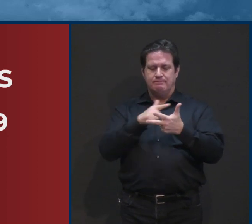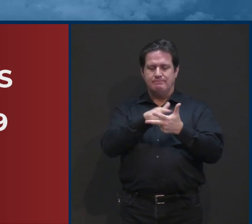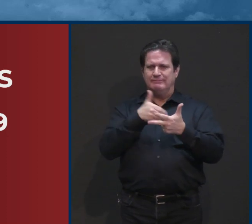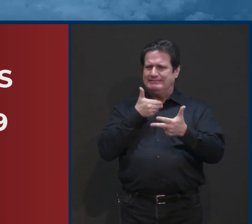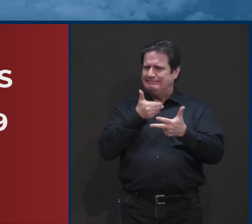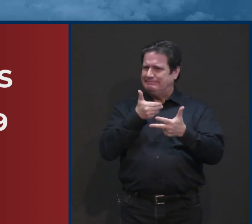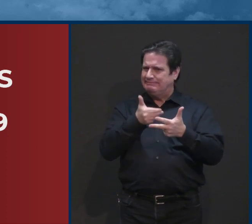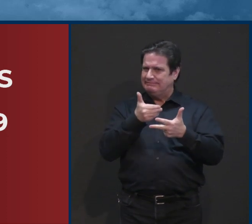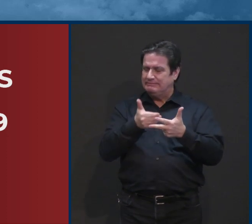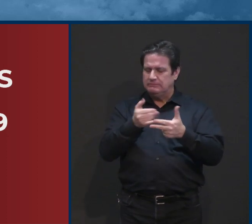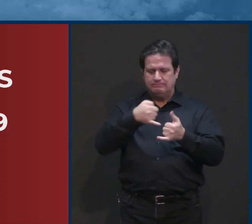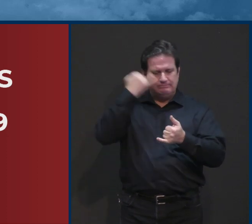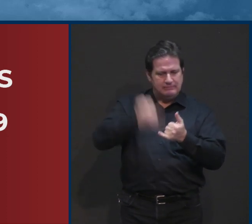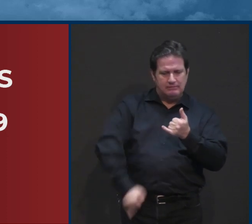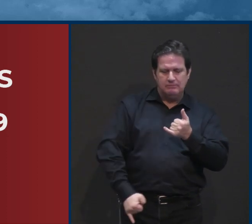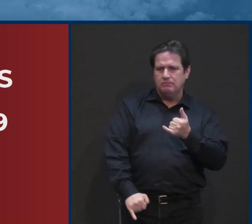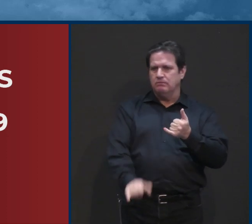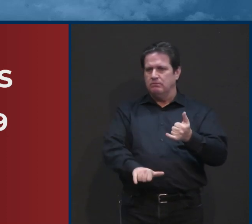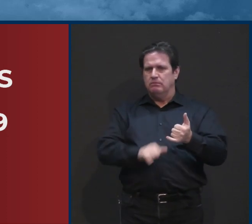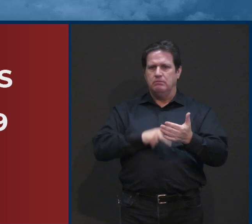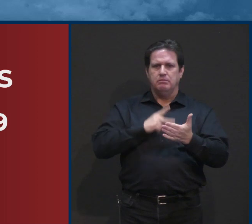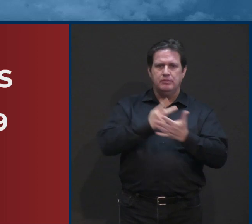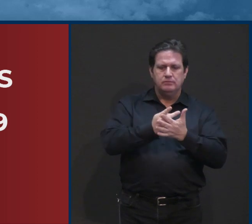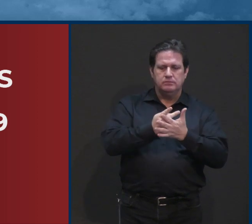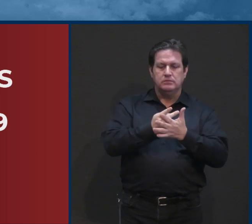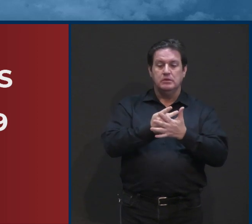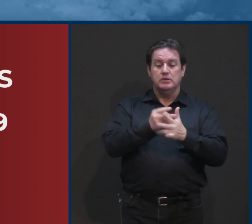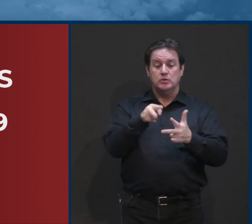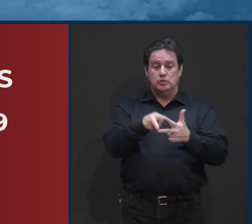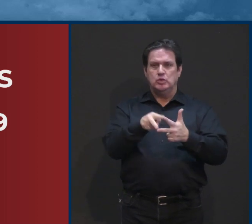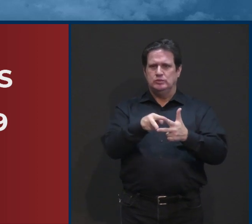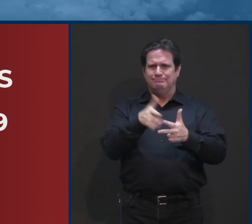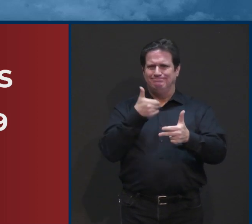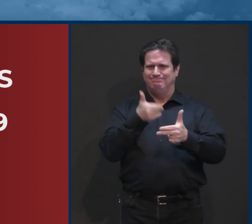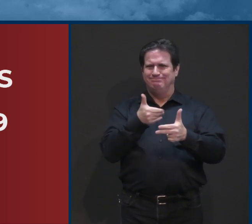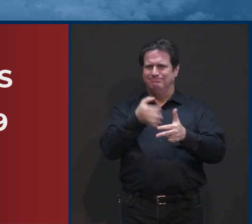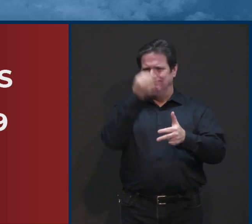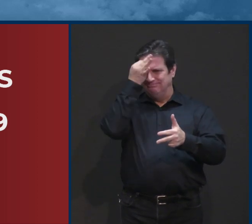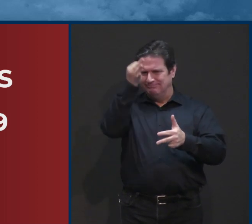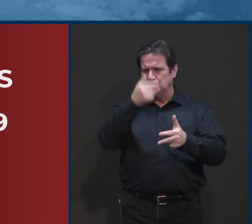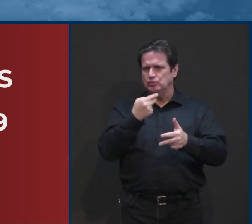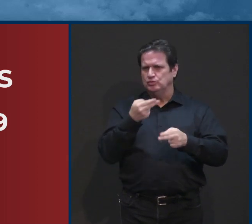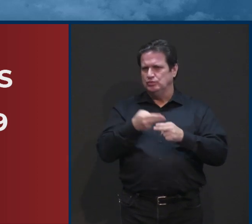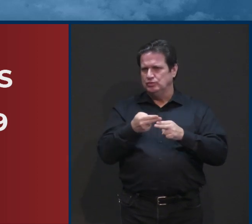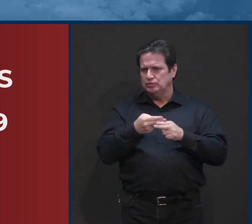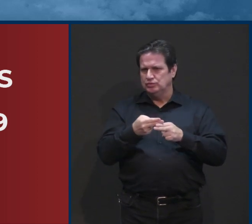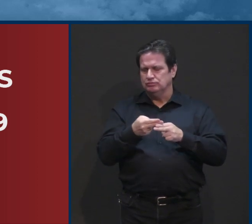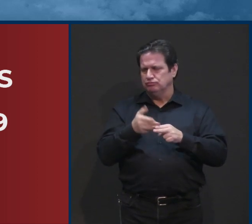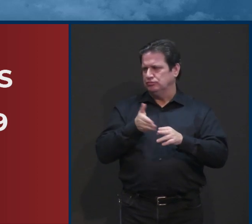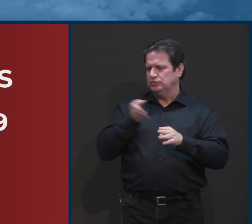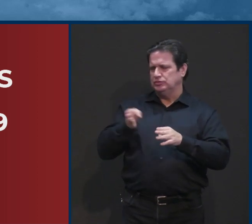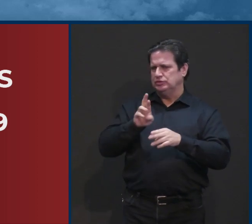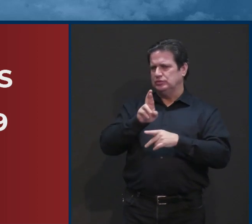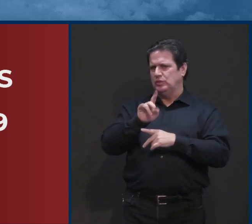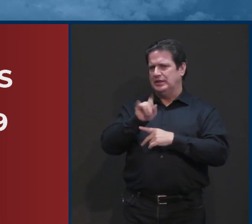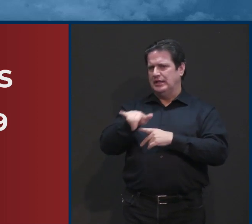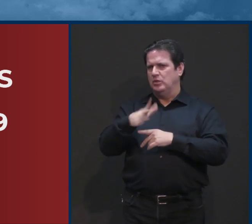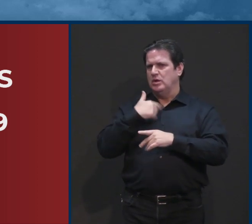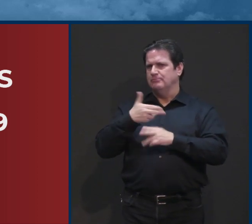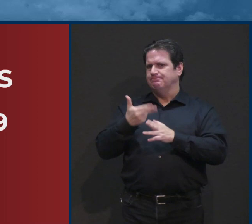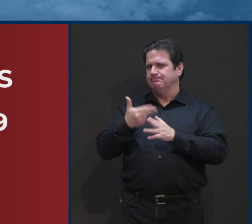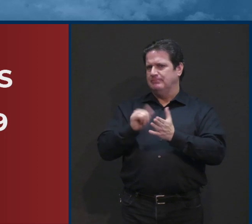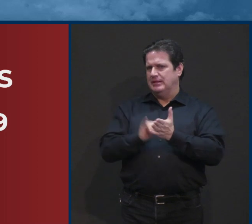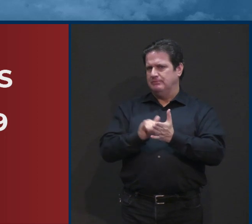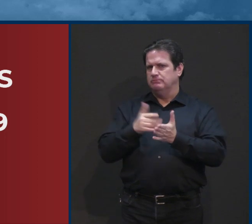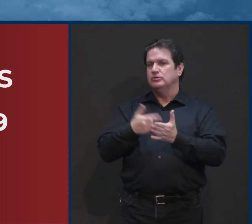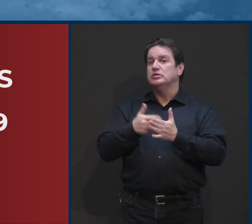nearing final approval, 2 that are coming down the home stretch. Dr. Rattay will talk a little bit about that. That's really good news. There's